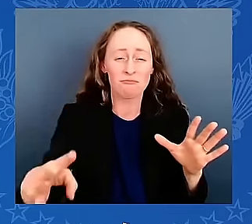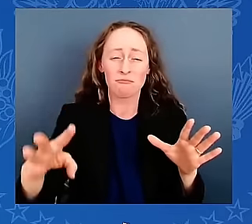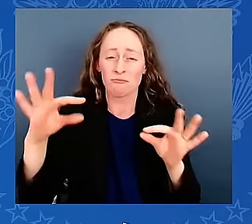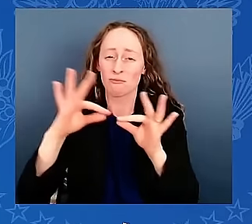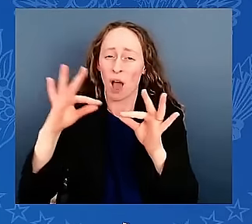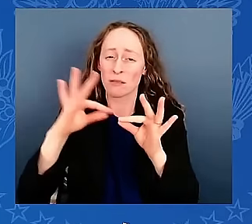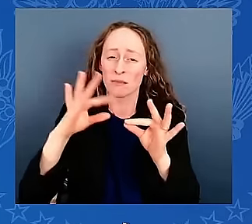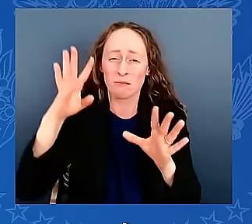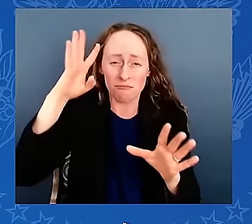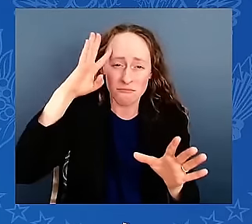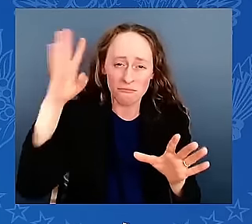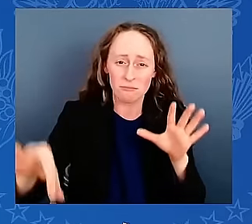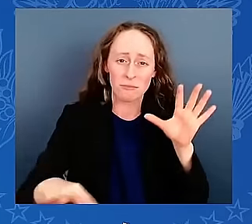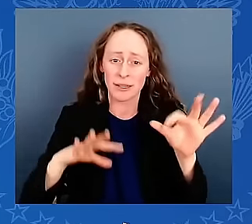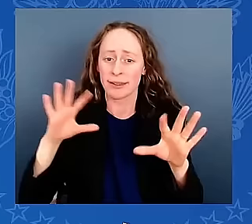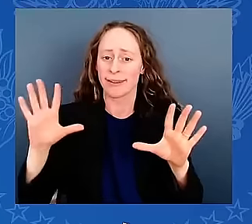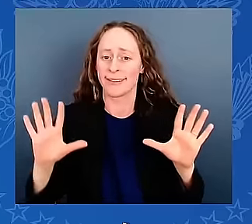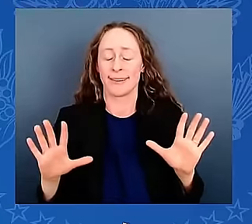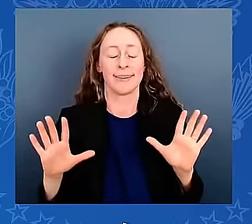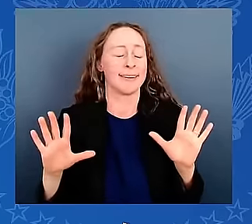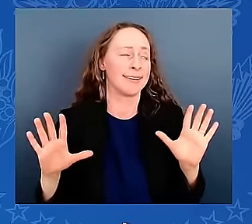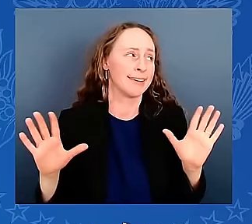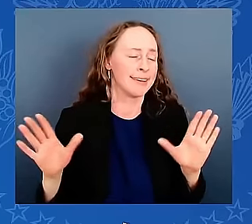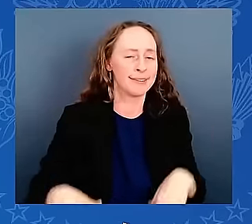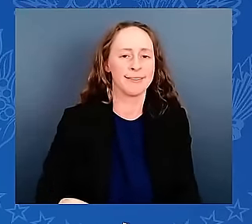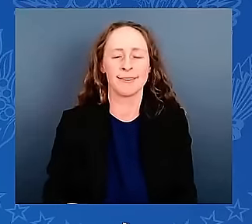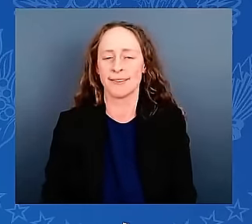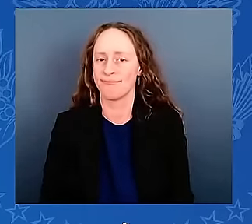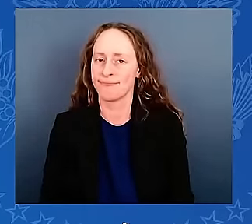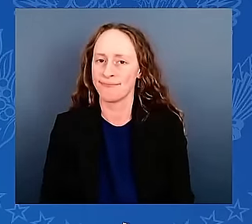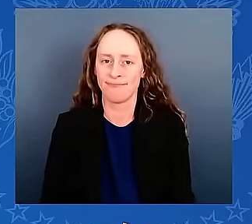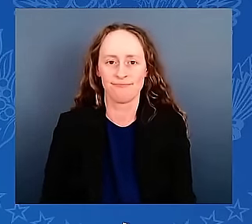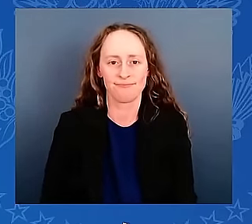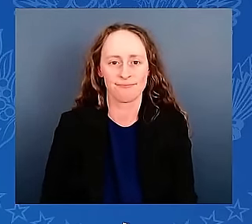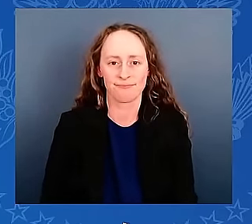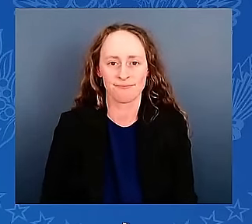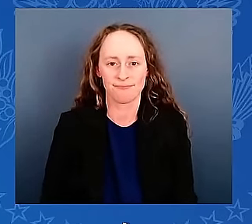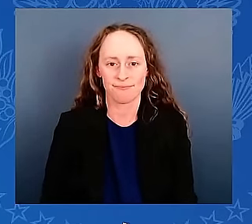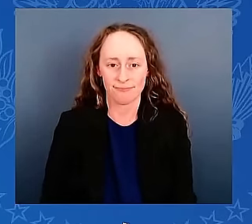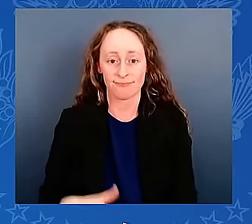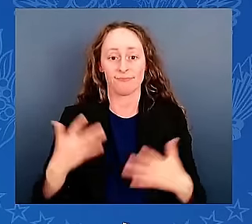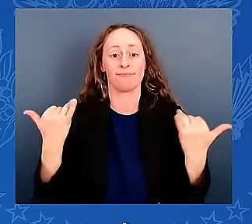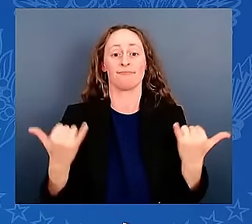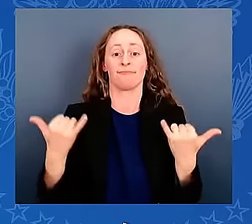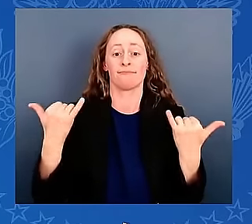This year, Medicare is negotiating lower prices for some of the costliest drugs on the market.